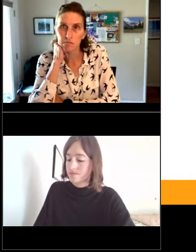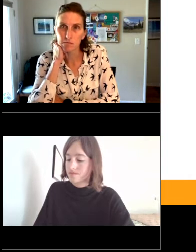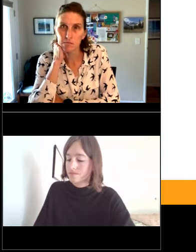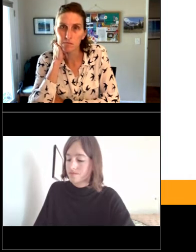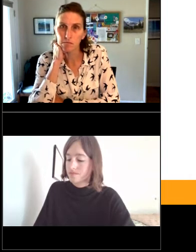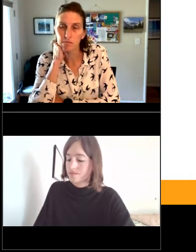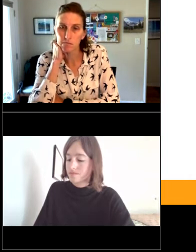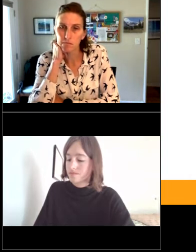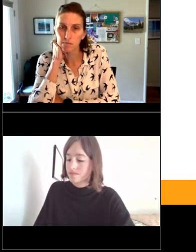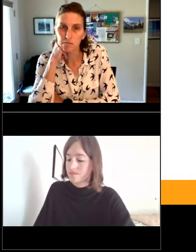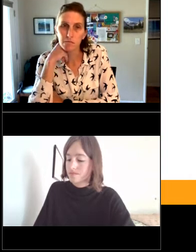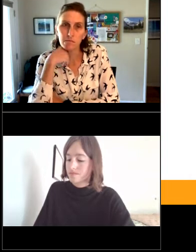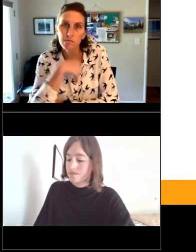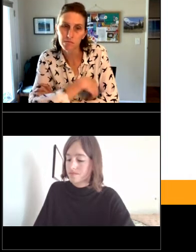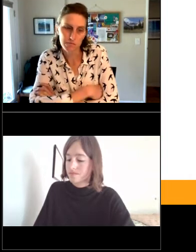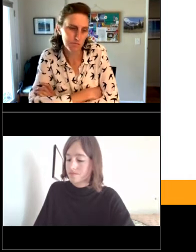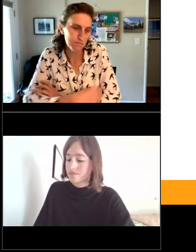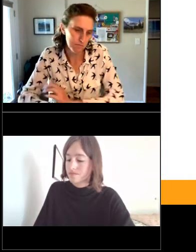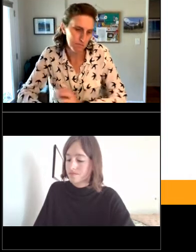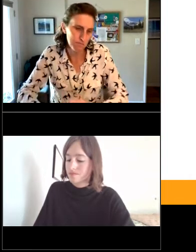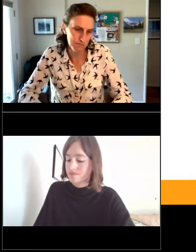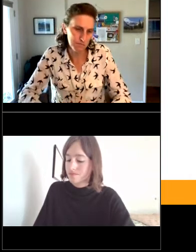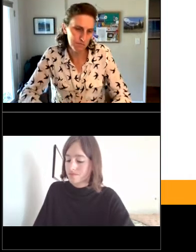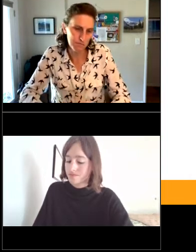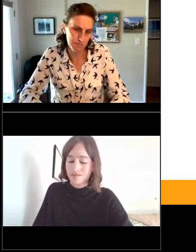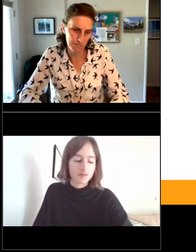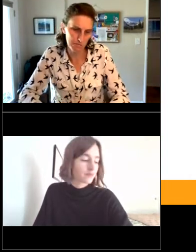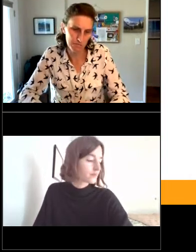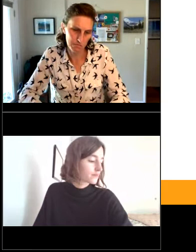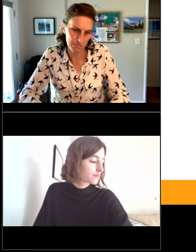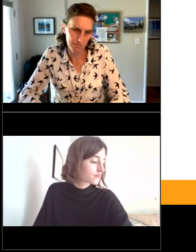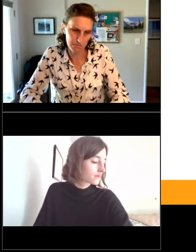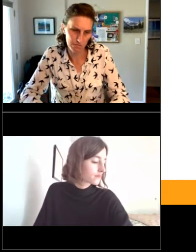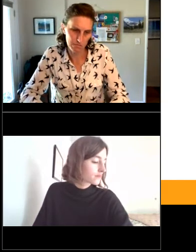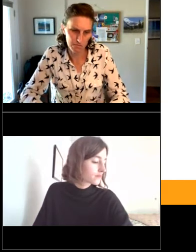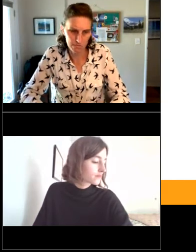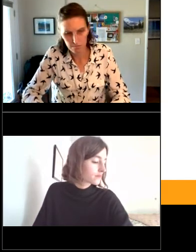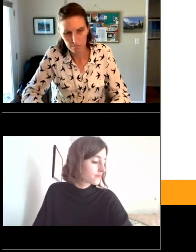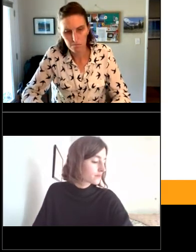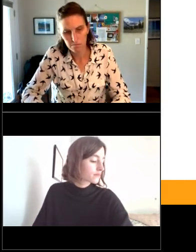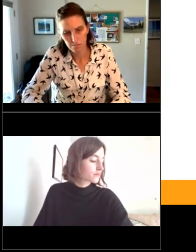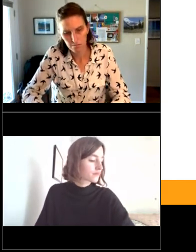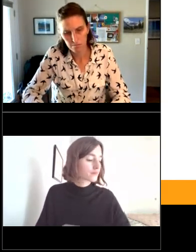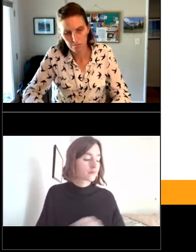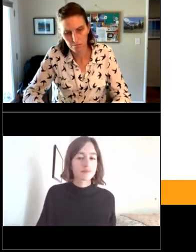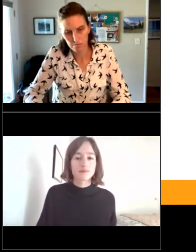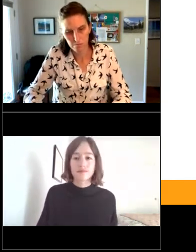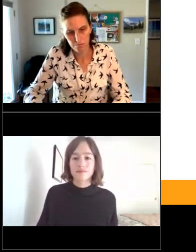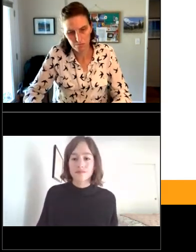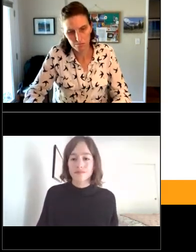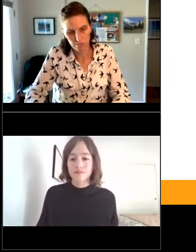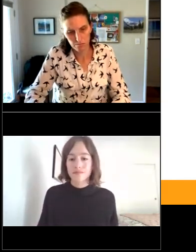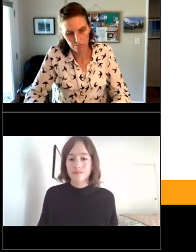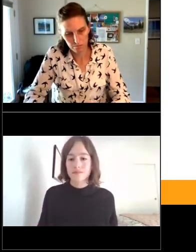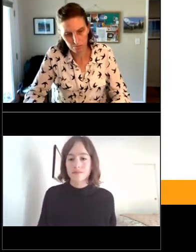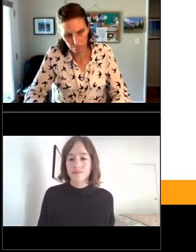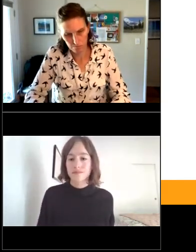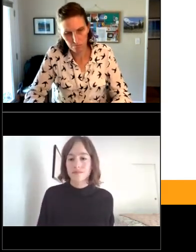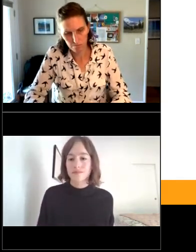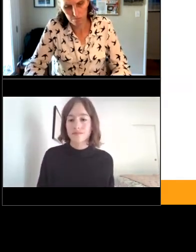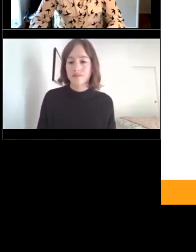institutional distrust that these communities have had with our transportation agencies.